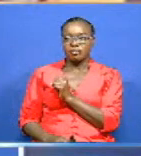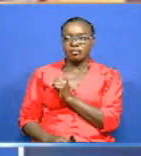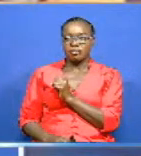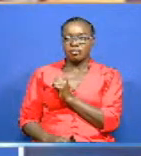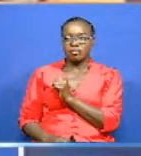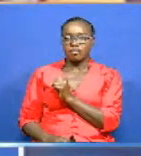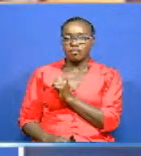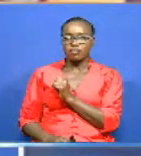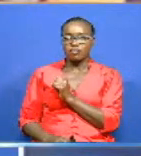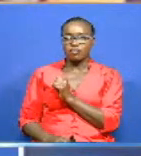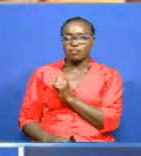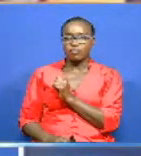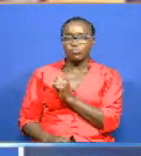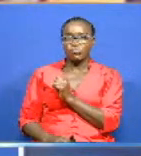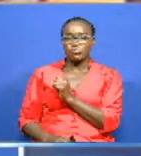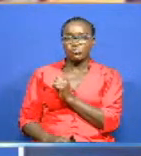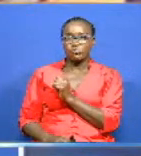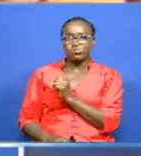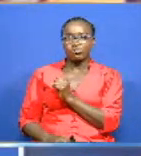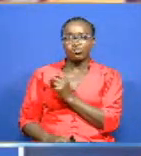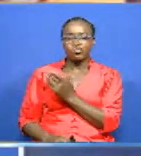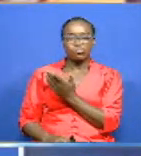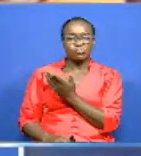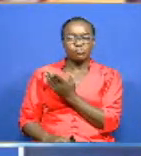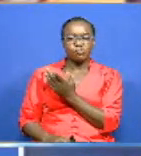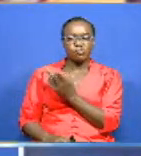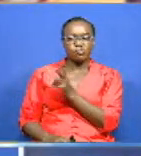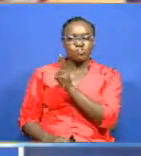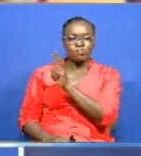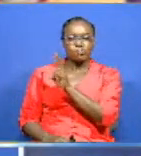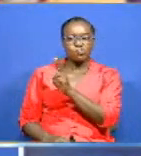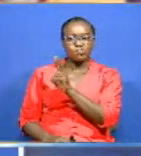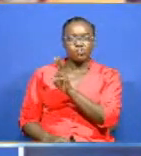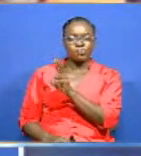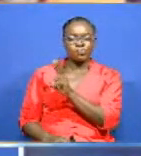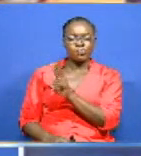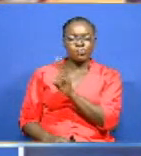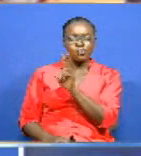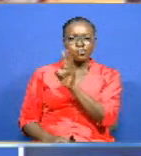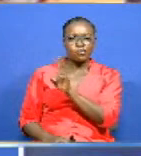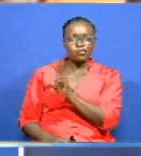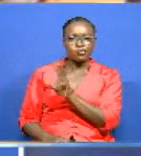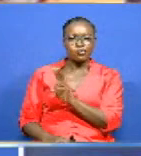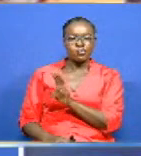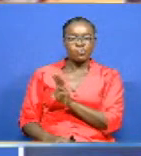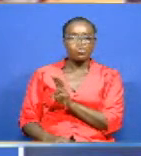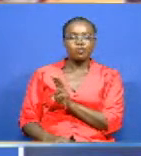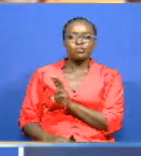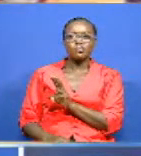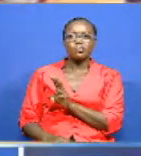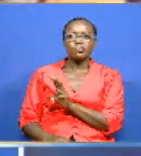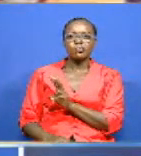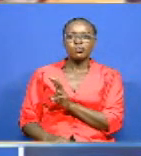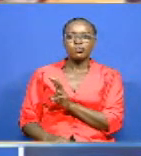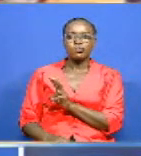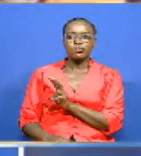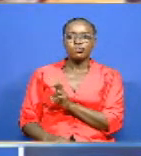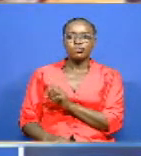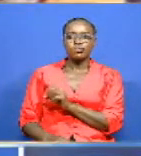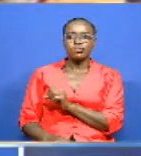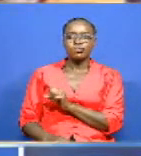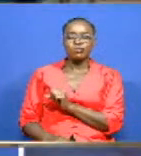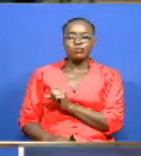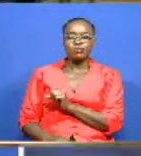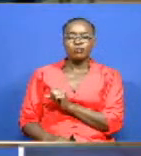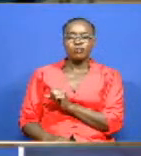case. The number of recoveries rose to 81,101 after 226 more patients were discharged.